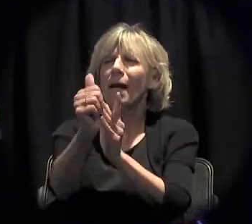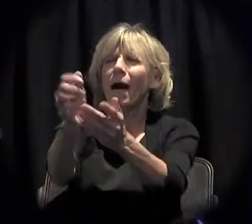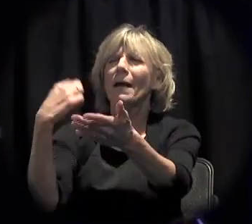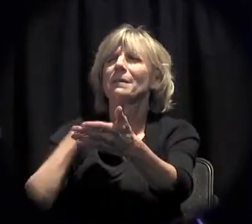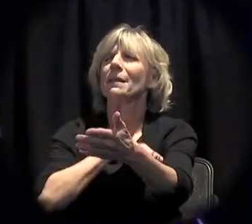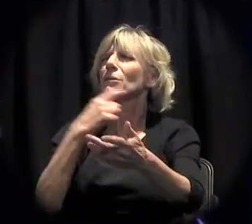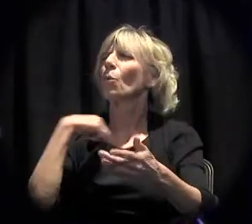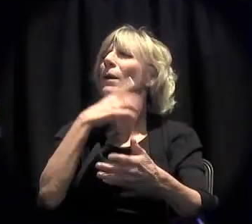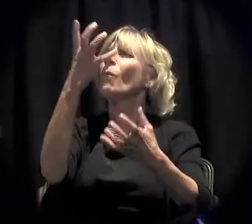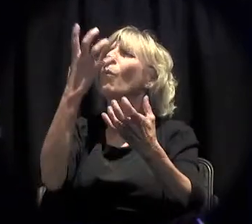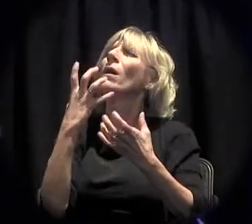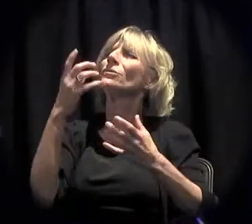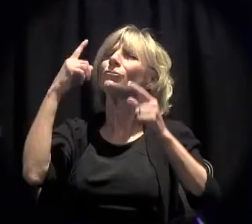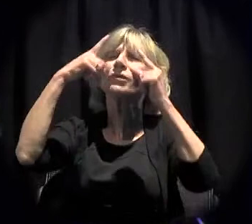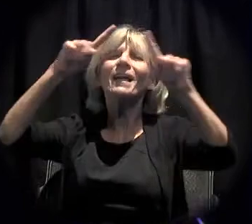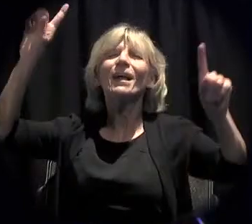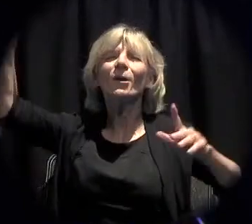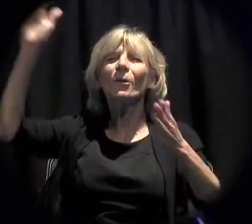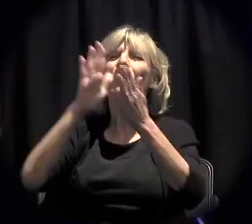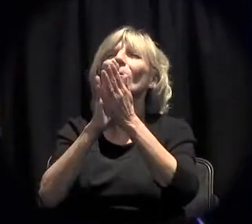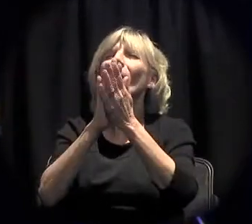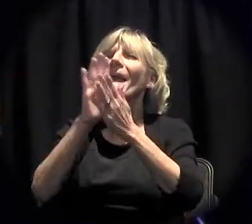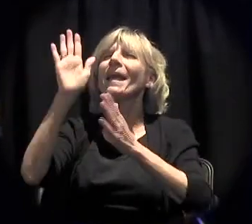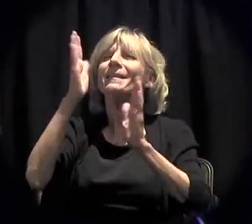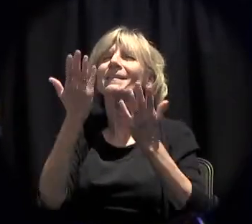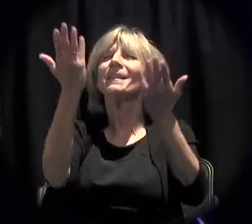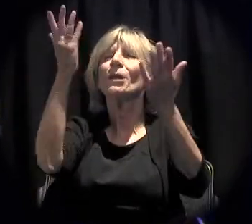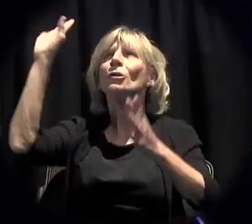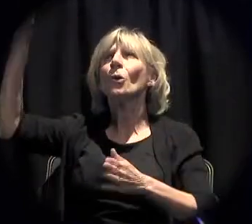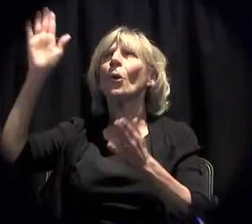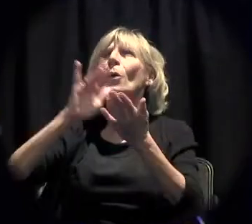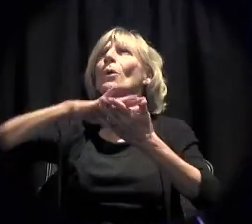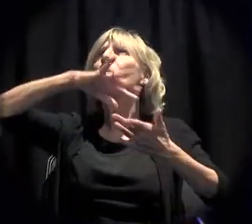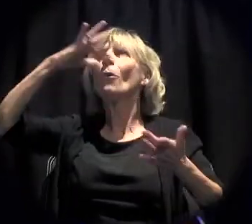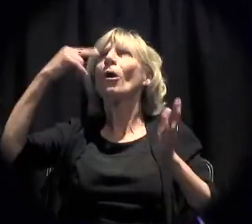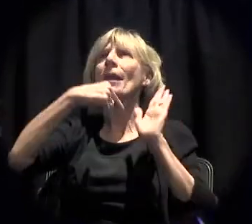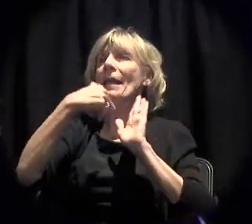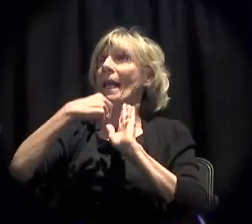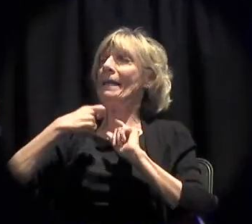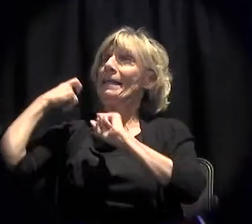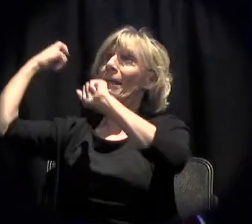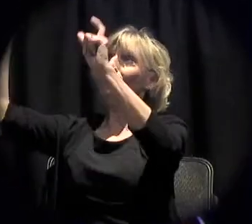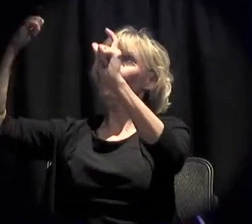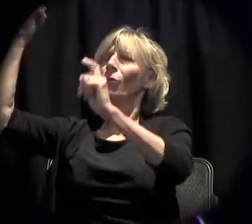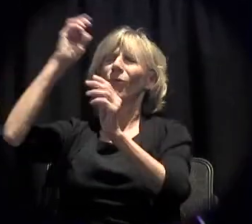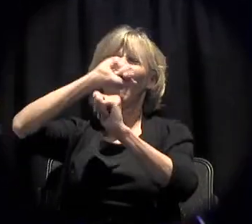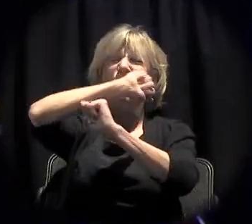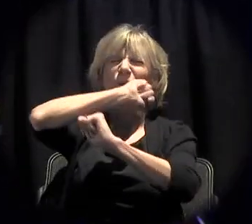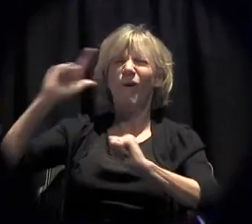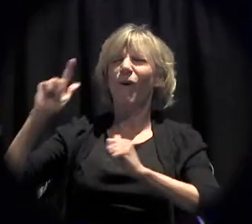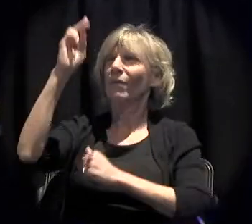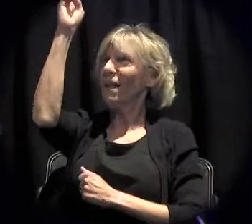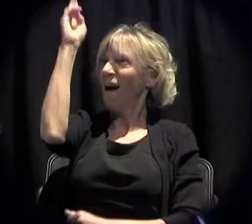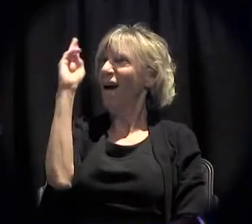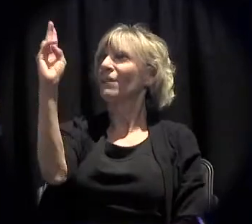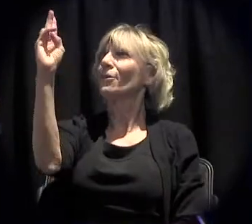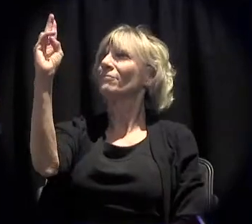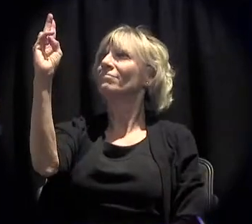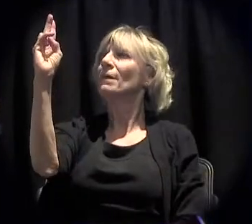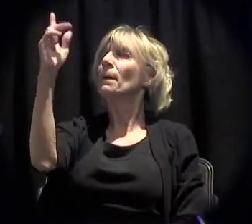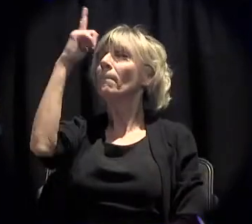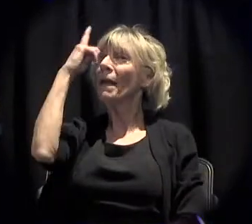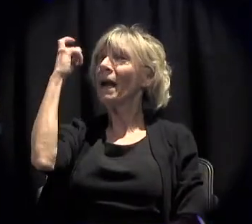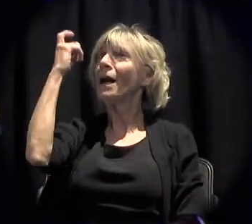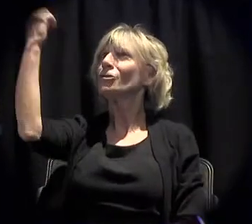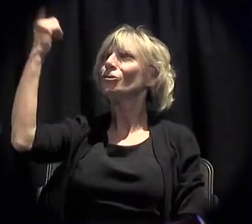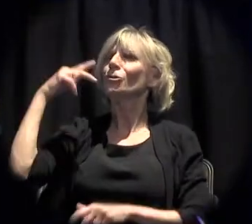forever and ever. And we want to declare your glory and give you all the honor, because you're the one who walks with